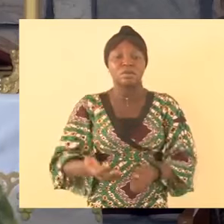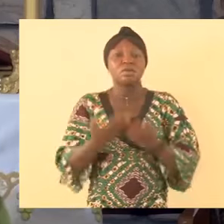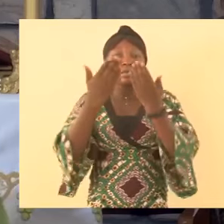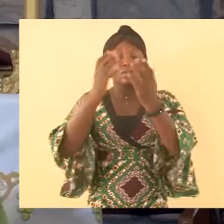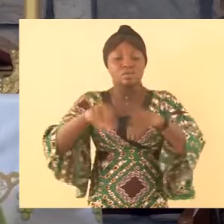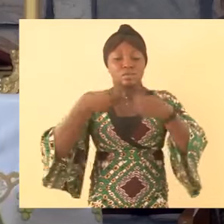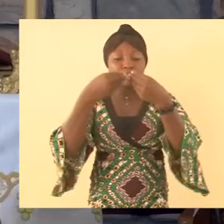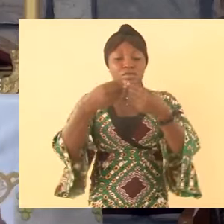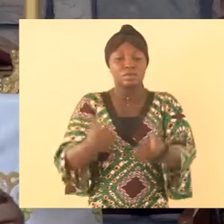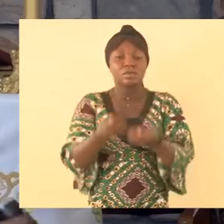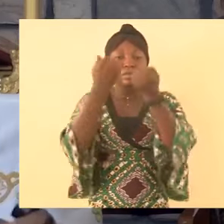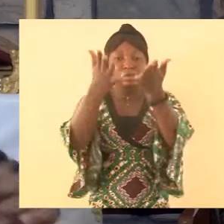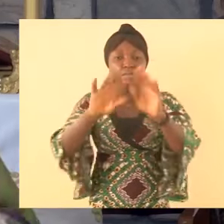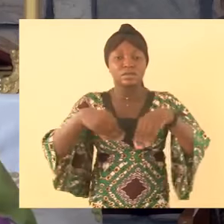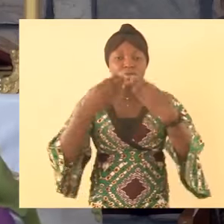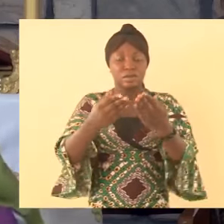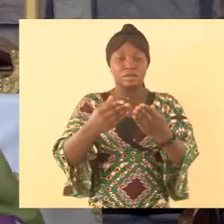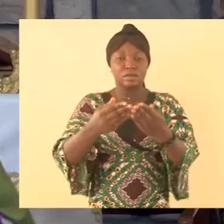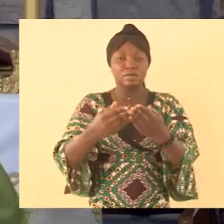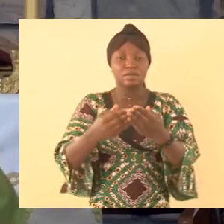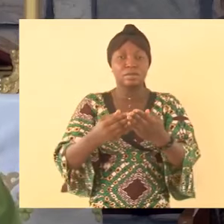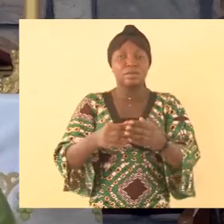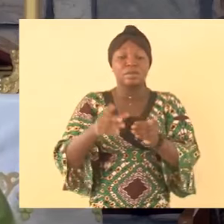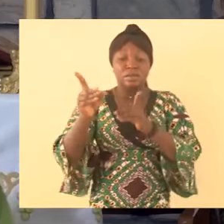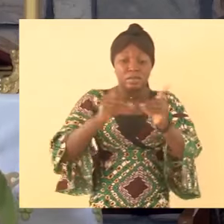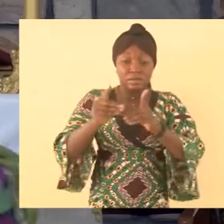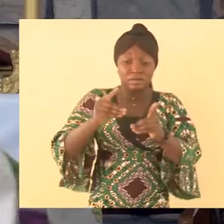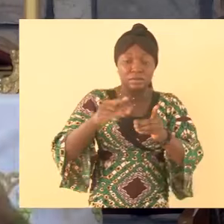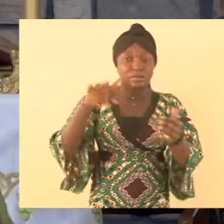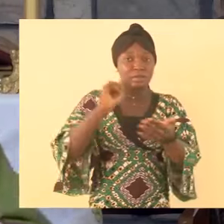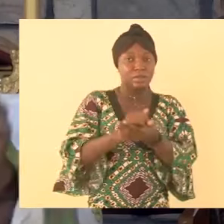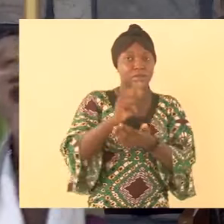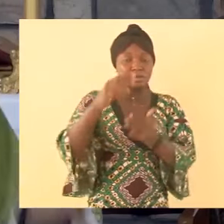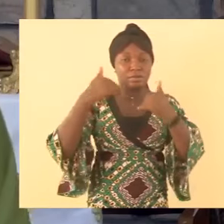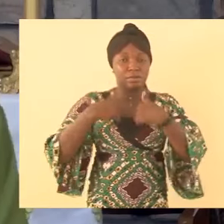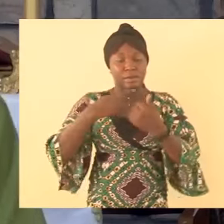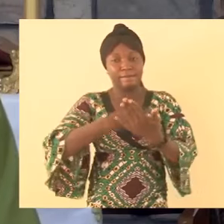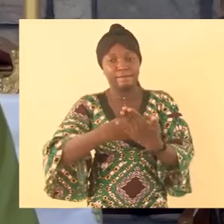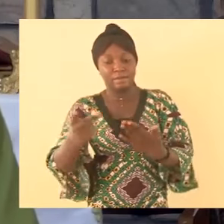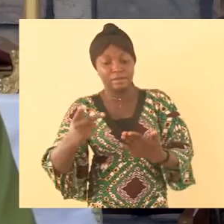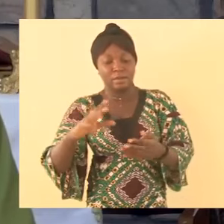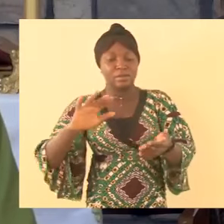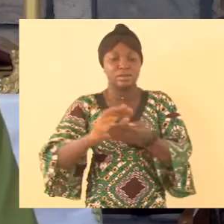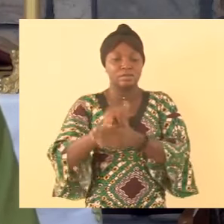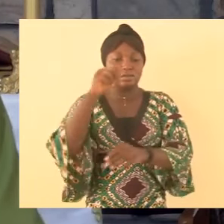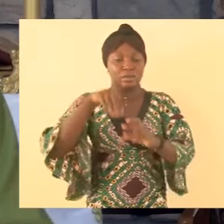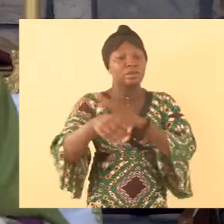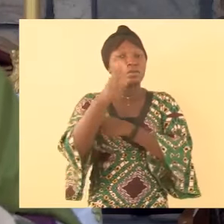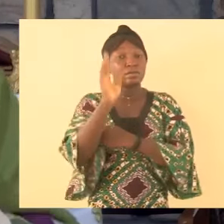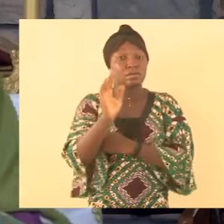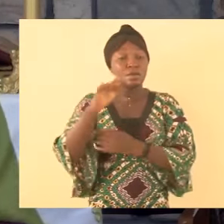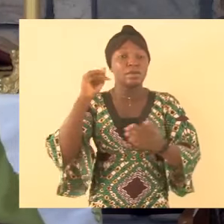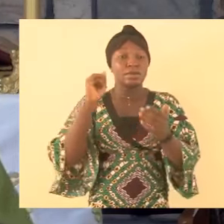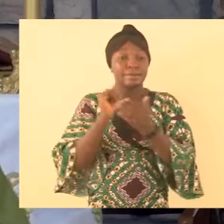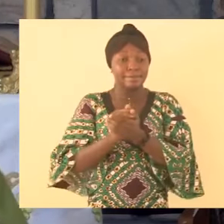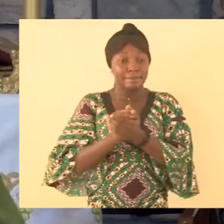sacrificial giving, generous giving demonstrates that you have faith and trust in God. So